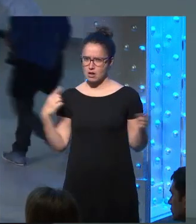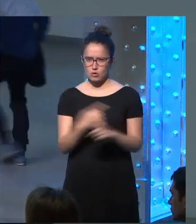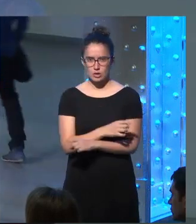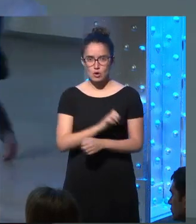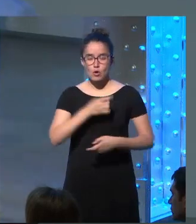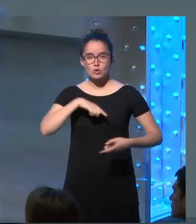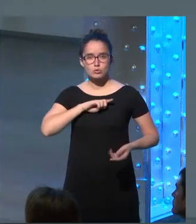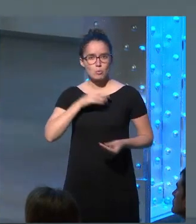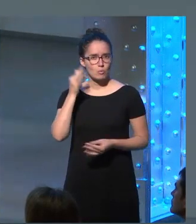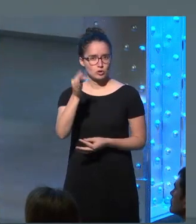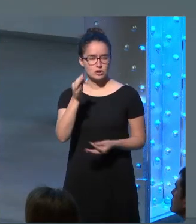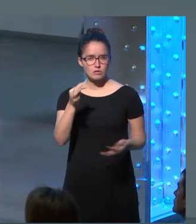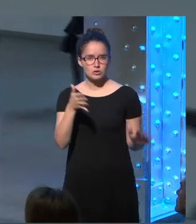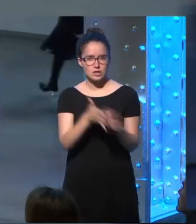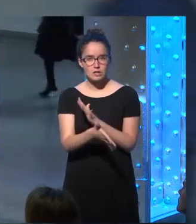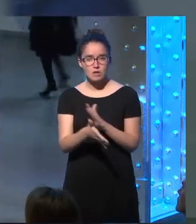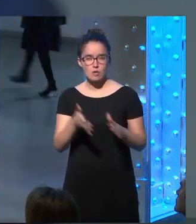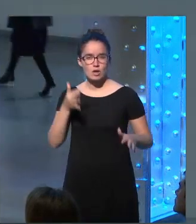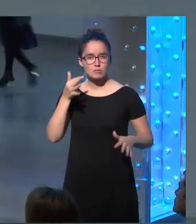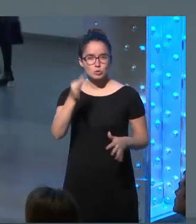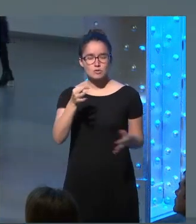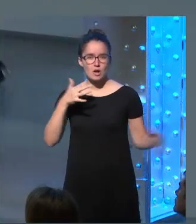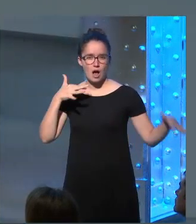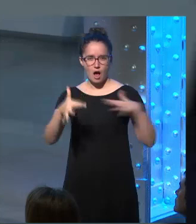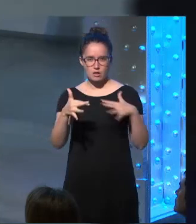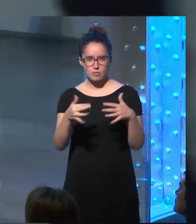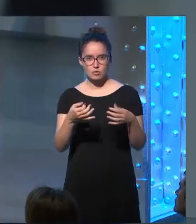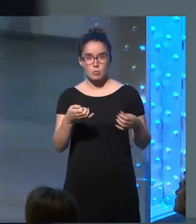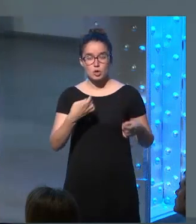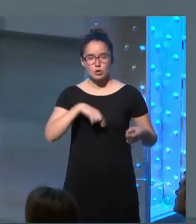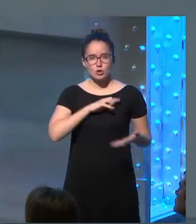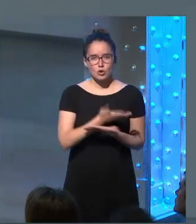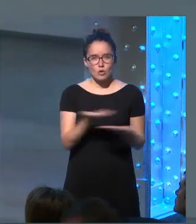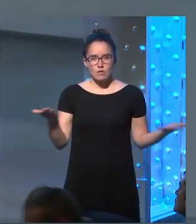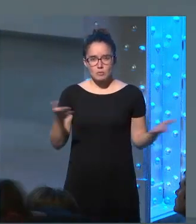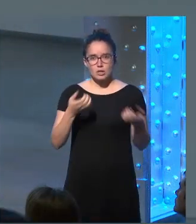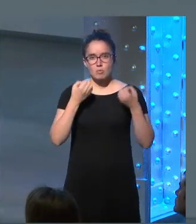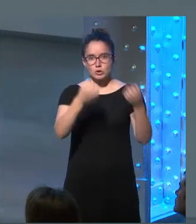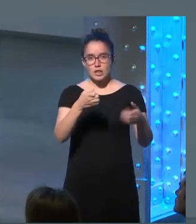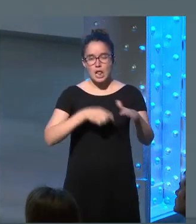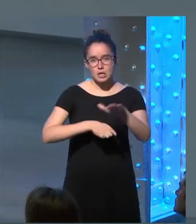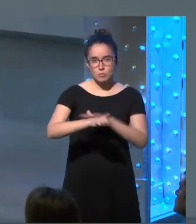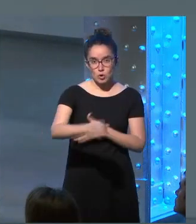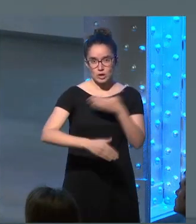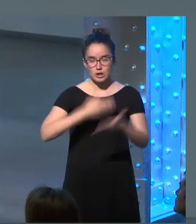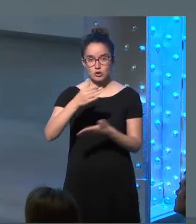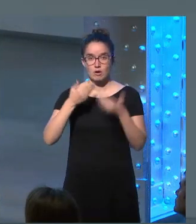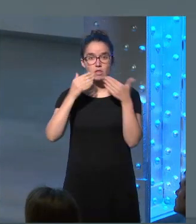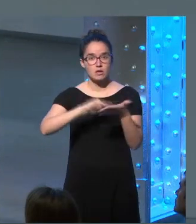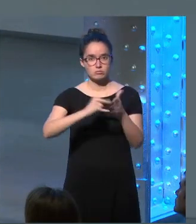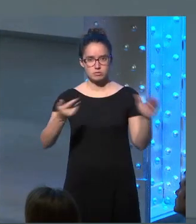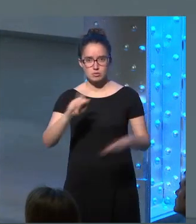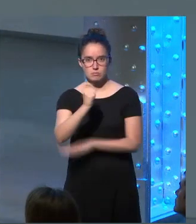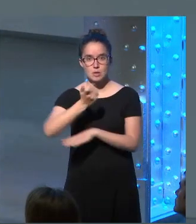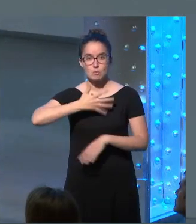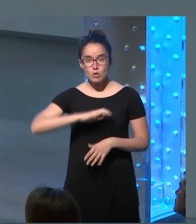with technologies? No, the other way around. Our optimism is a proactive one, because we trust progress